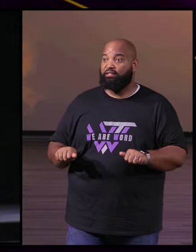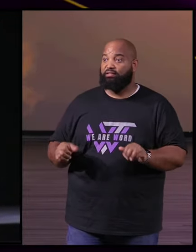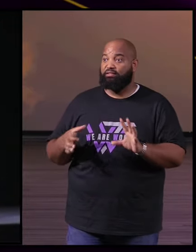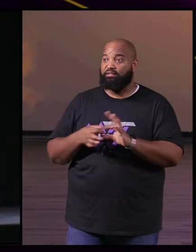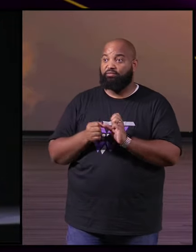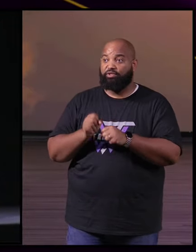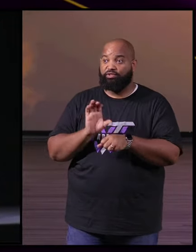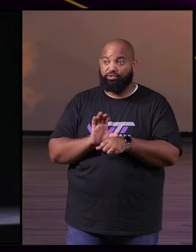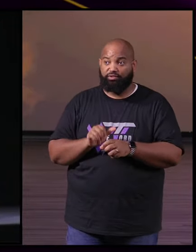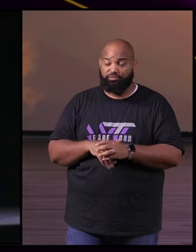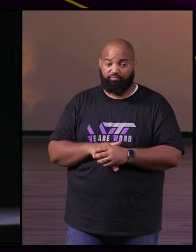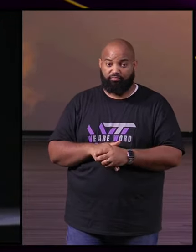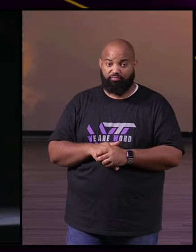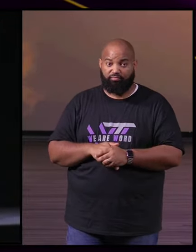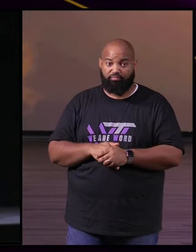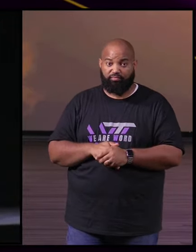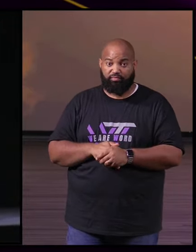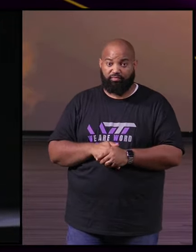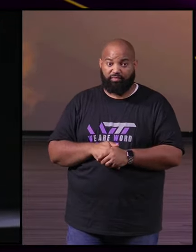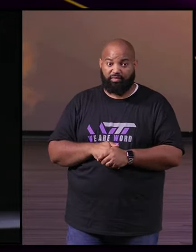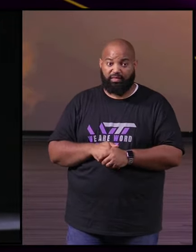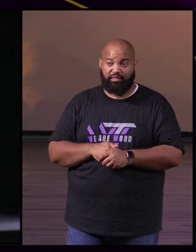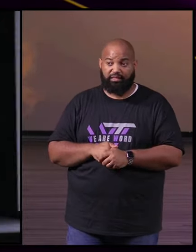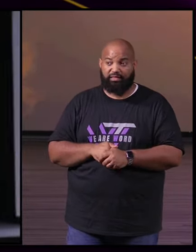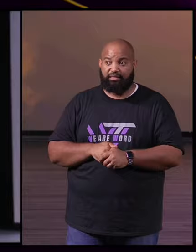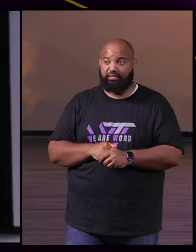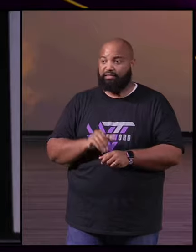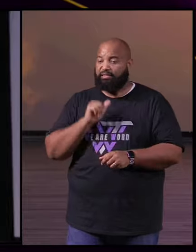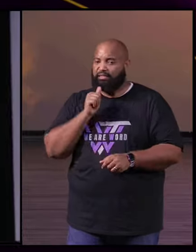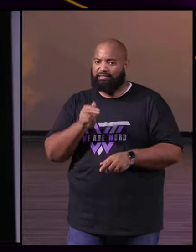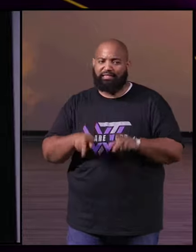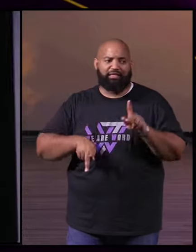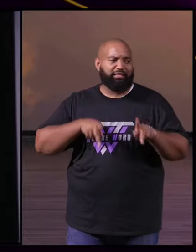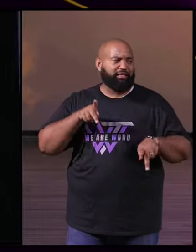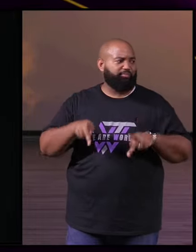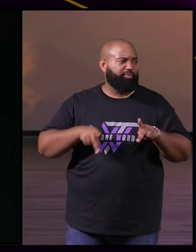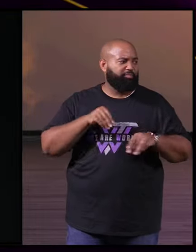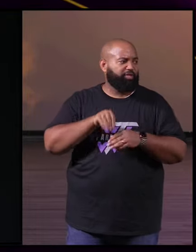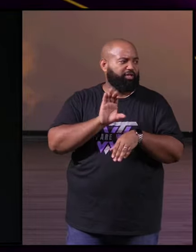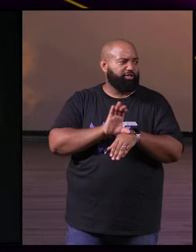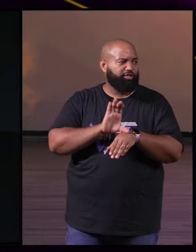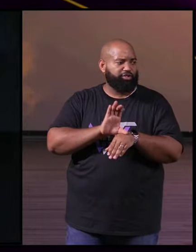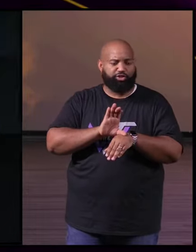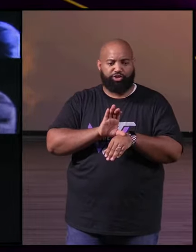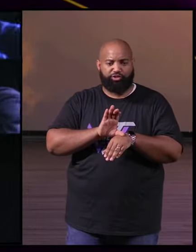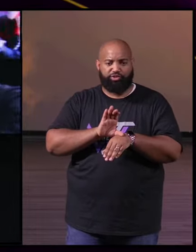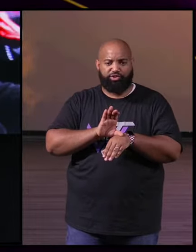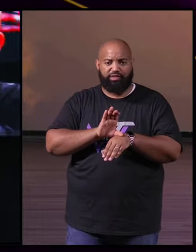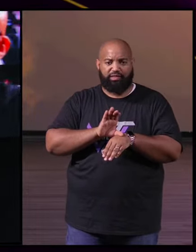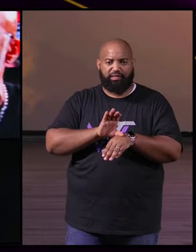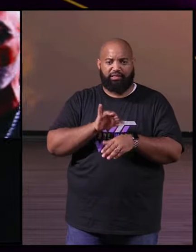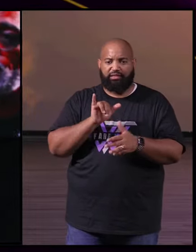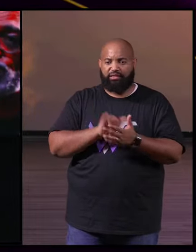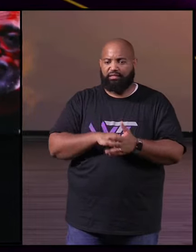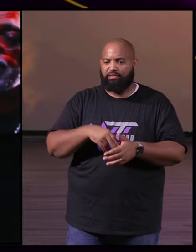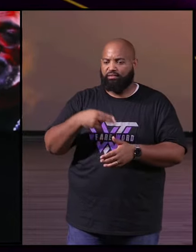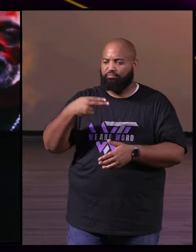words. It is not the people in the church who faith falters that's the hypocrite.